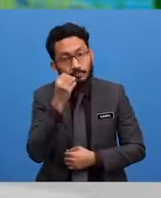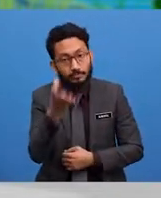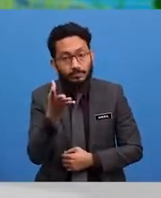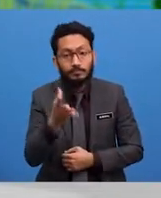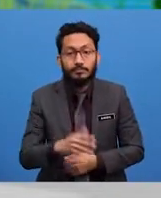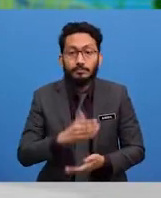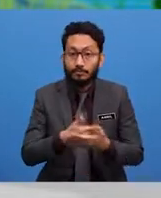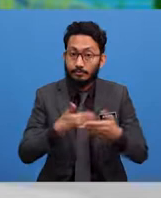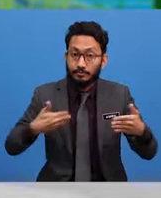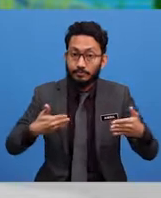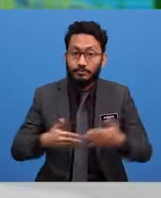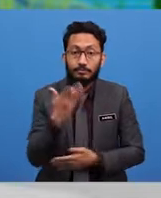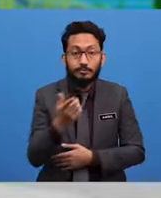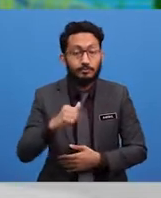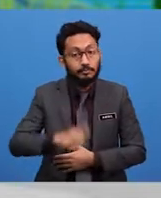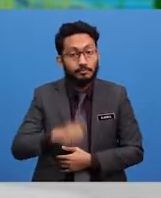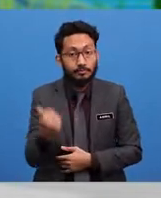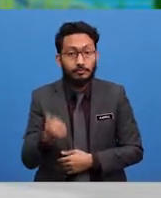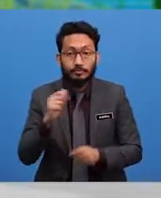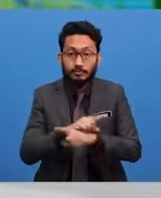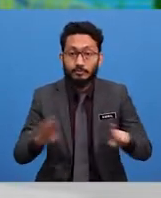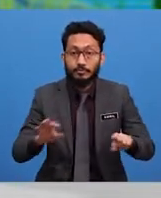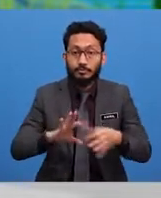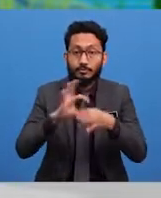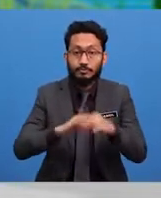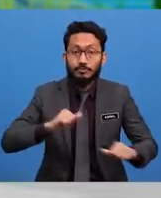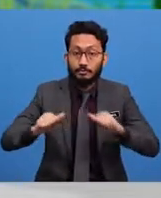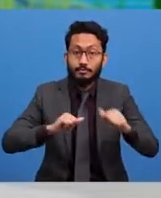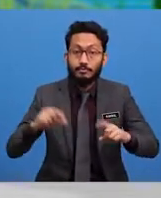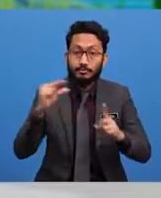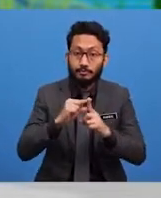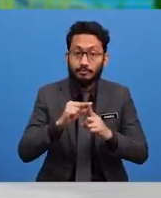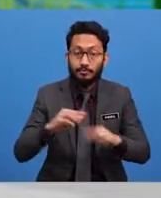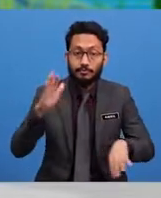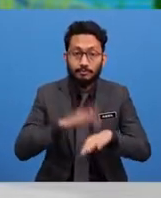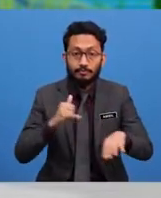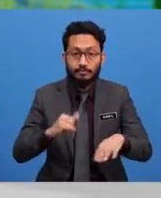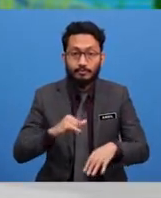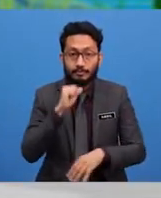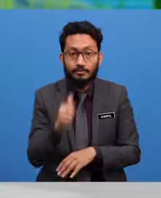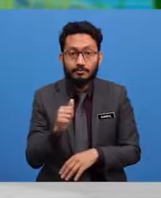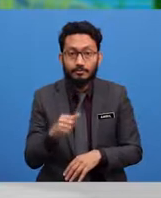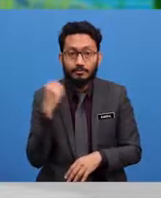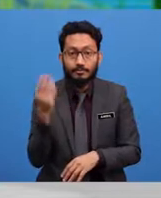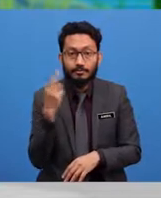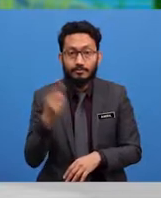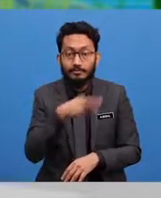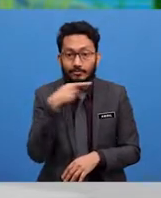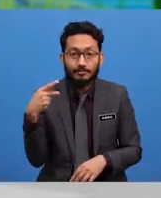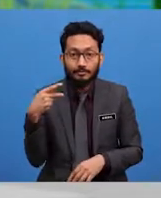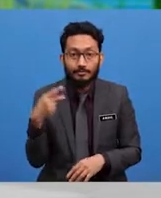mentioned before, there's another form of action words, and they are called the irregular verbs.